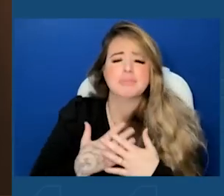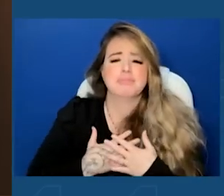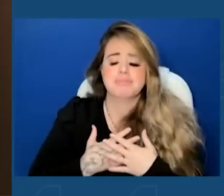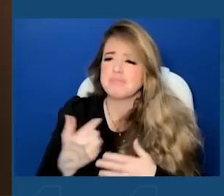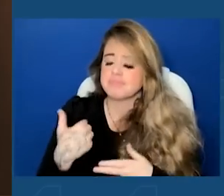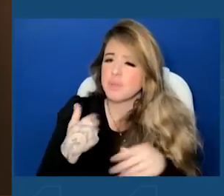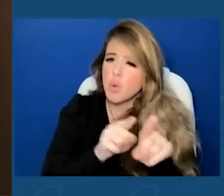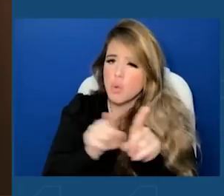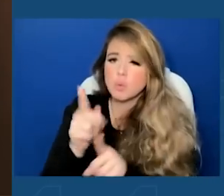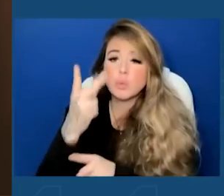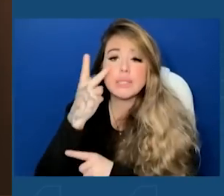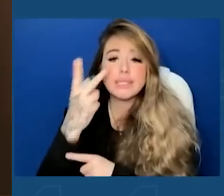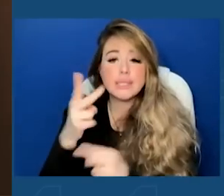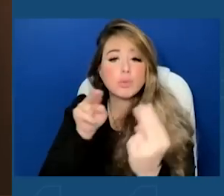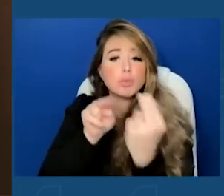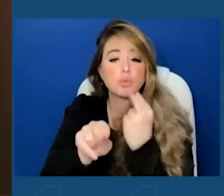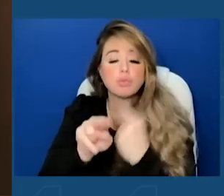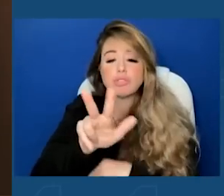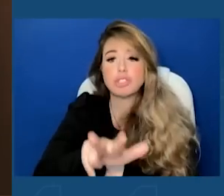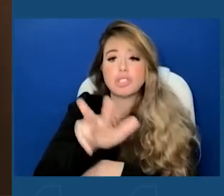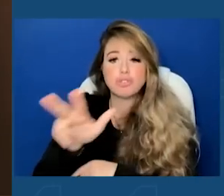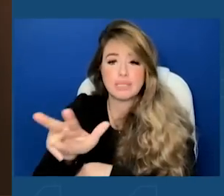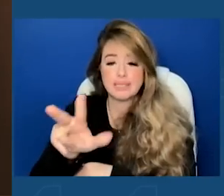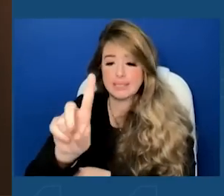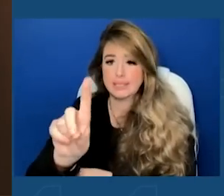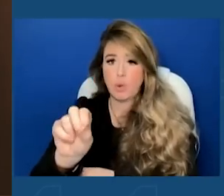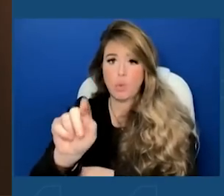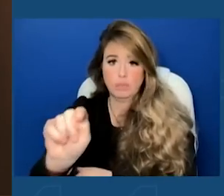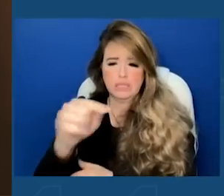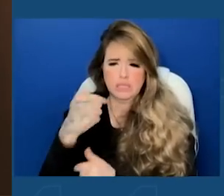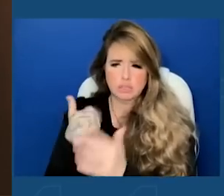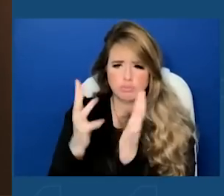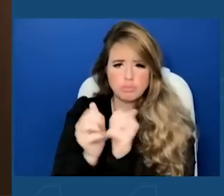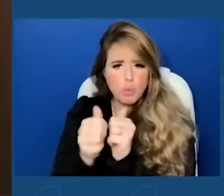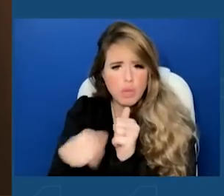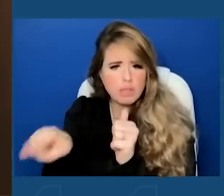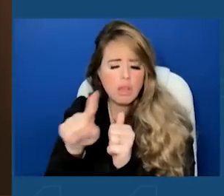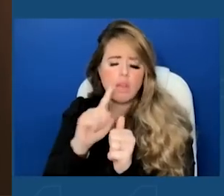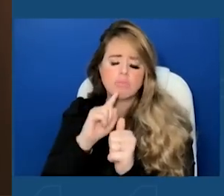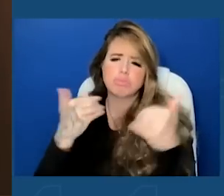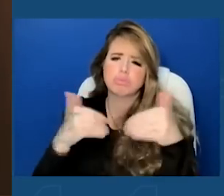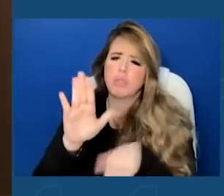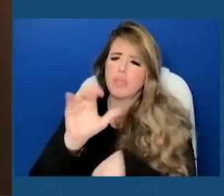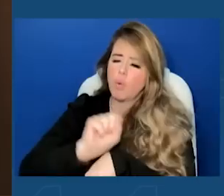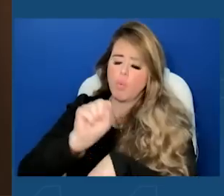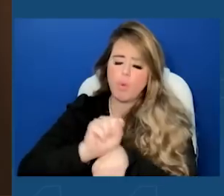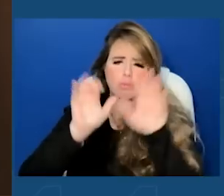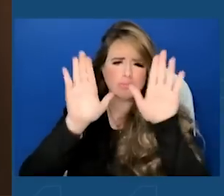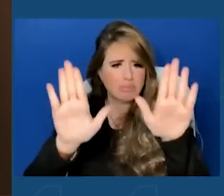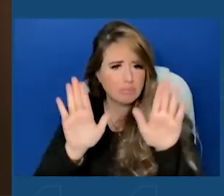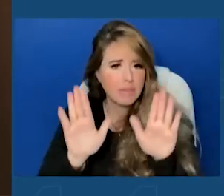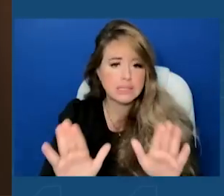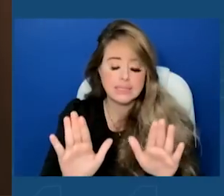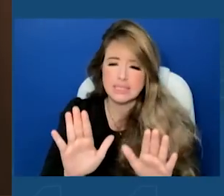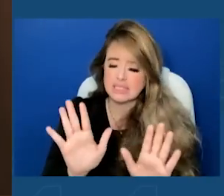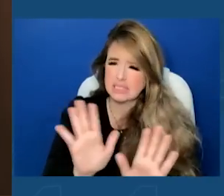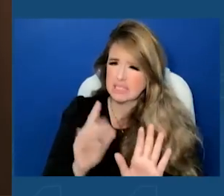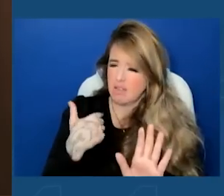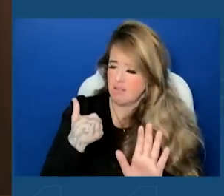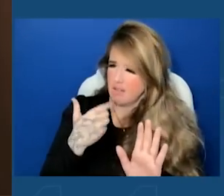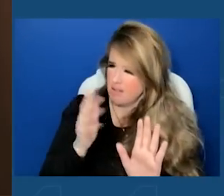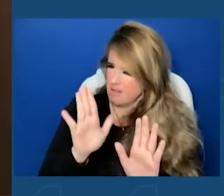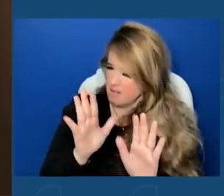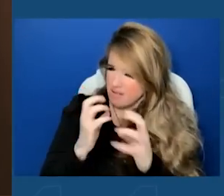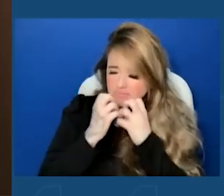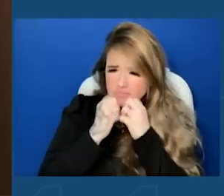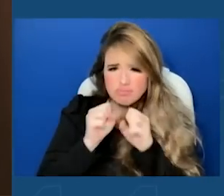the DOT. Extraordinary what they've been doing. And it was very important to keep Route 33 open because that is a gateway